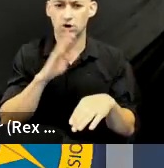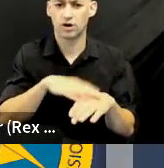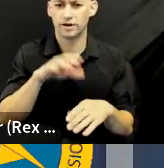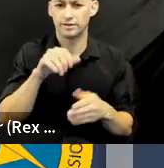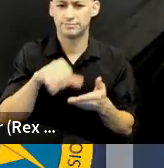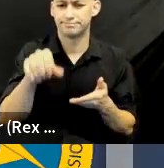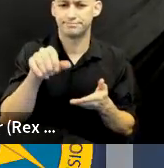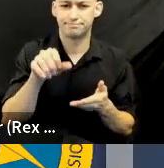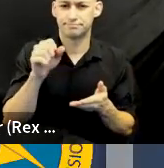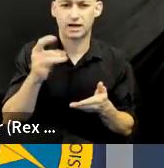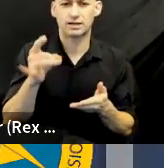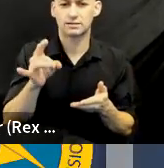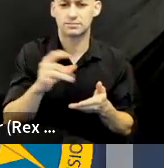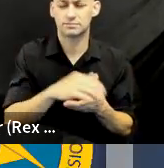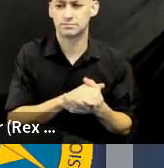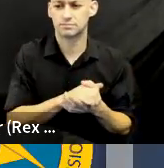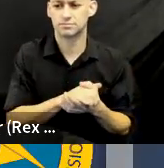18.